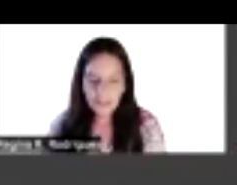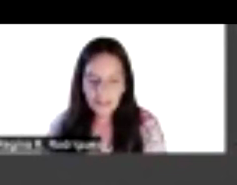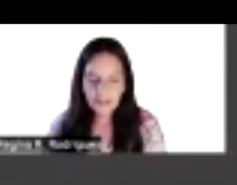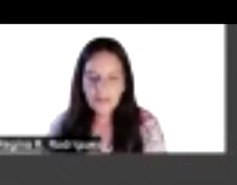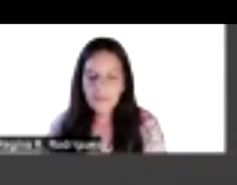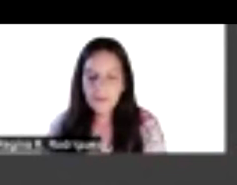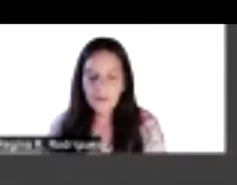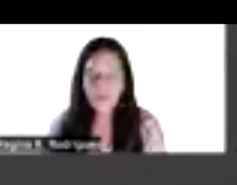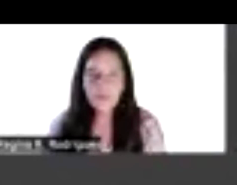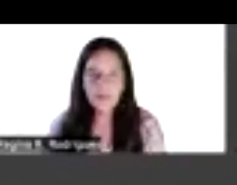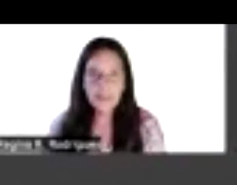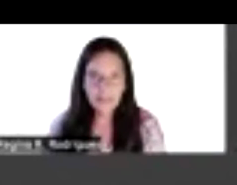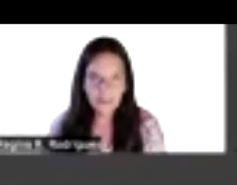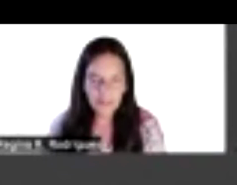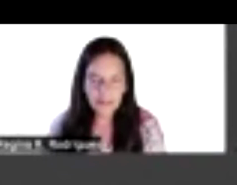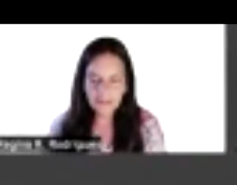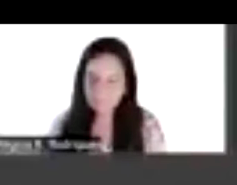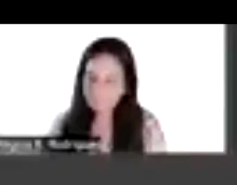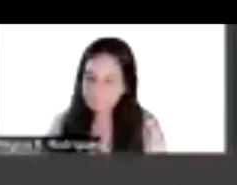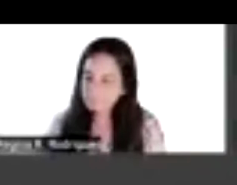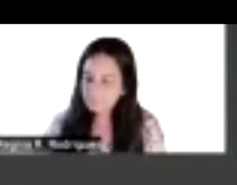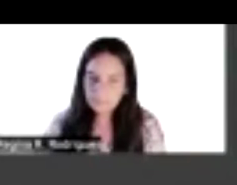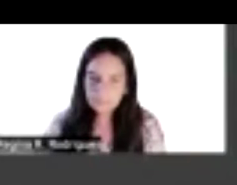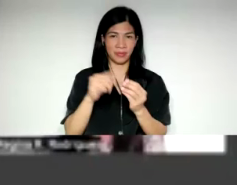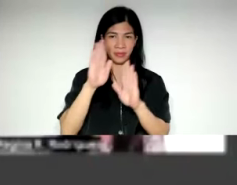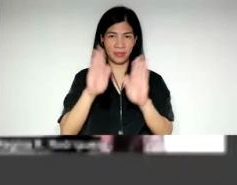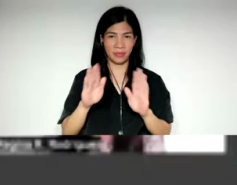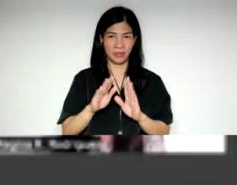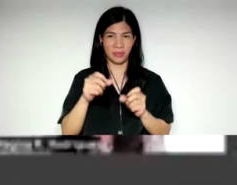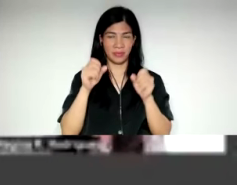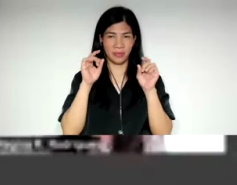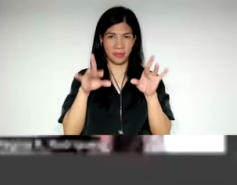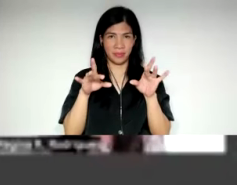for having me here to say a few words about my climate risk.